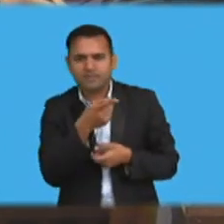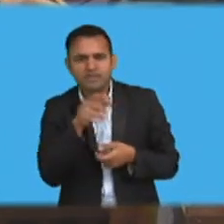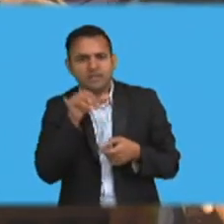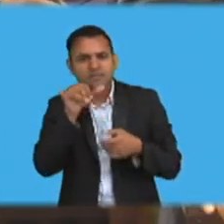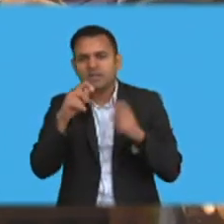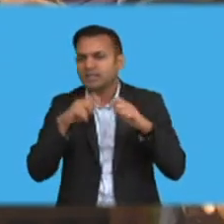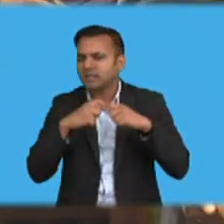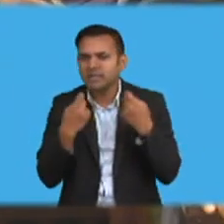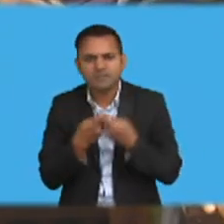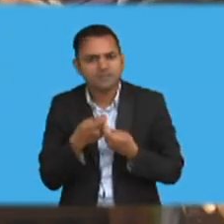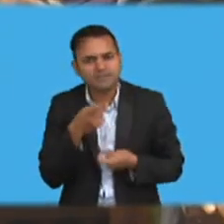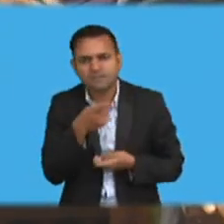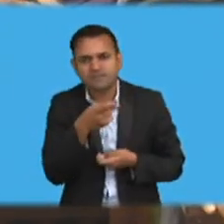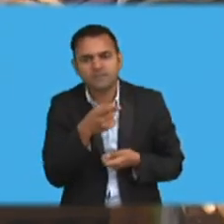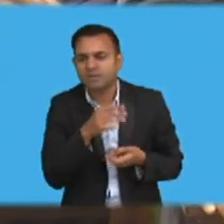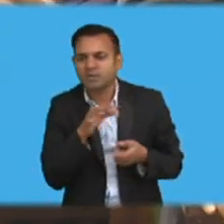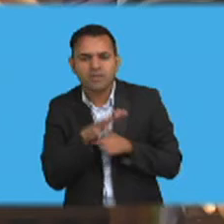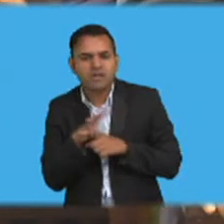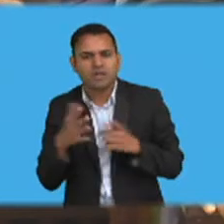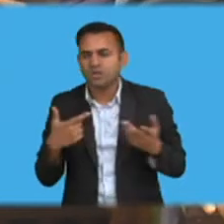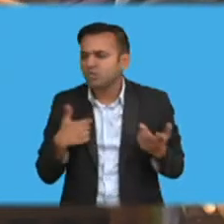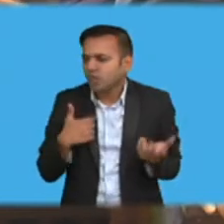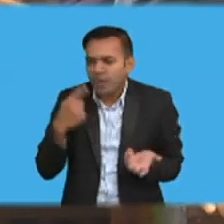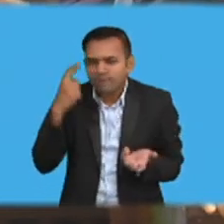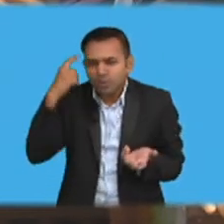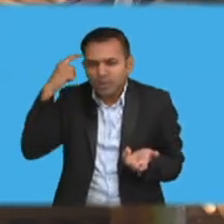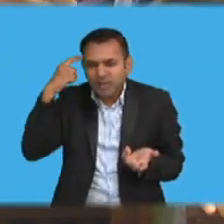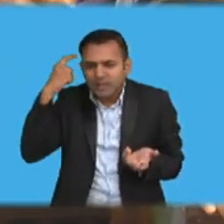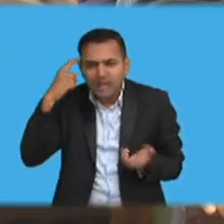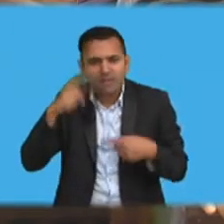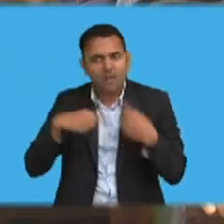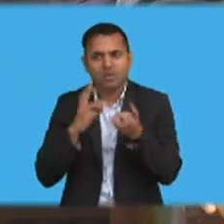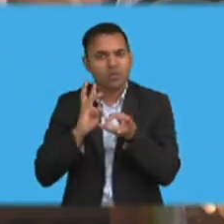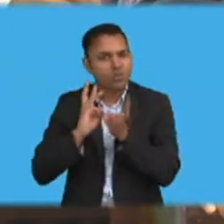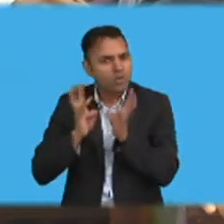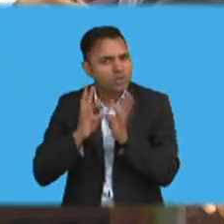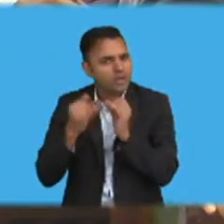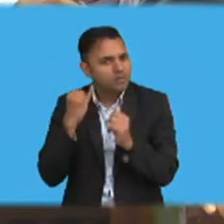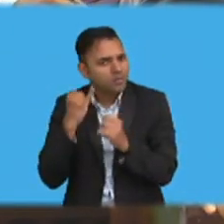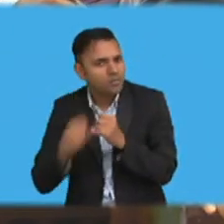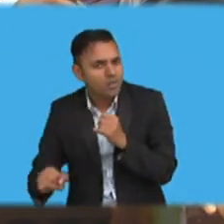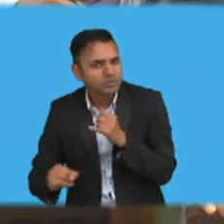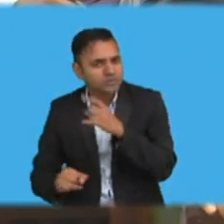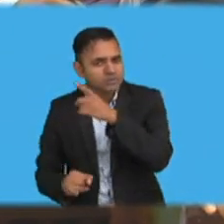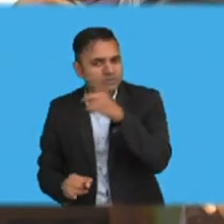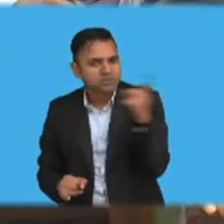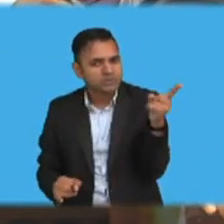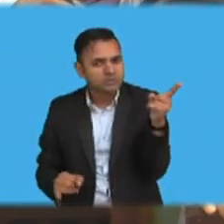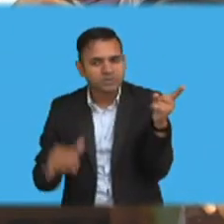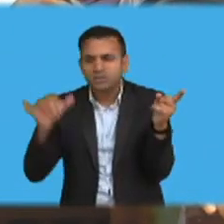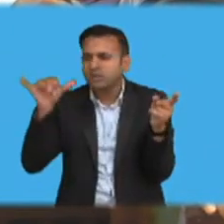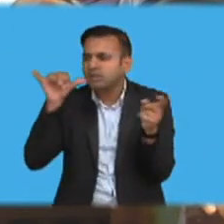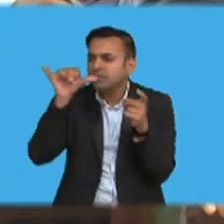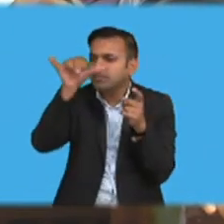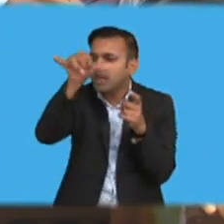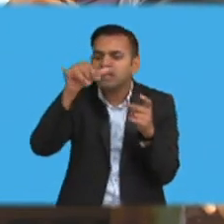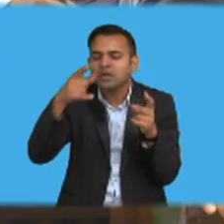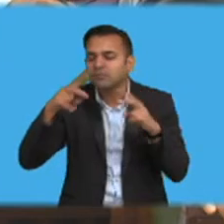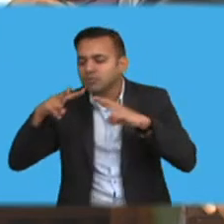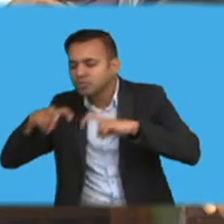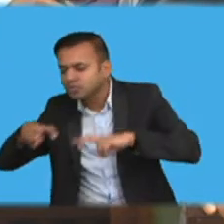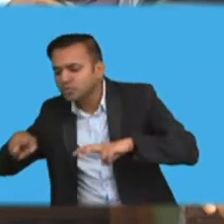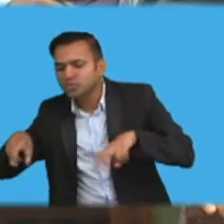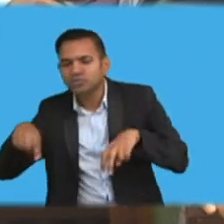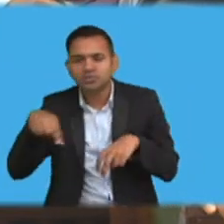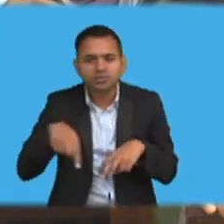deliberate decision based on the unfavorable weather conditions that existed at the time. It would be unreasonable for us to put our